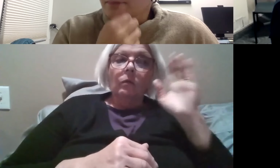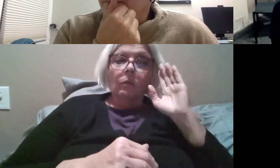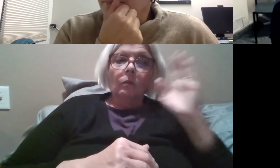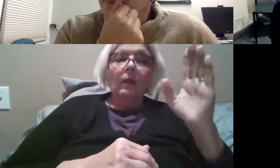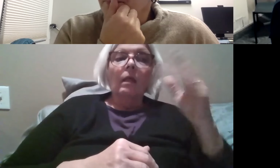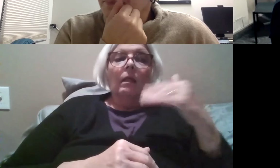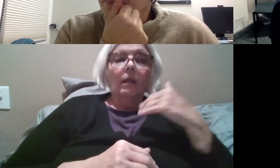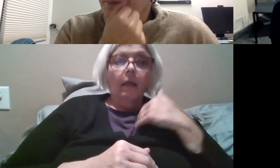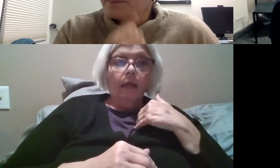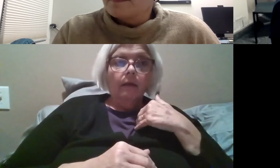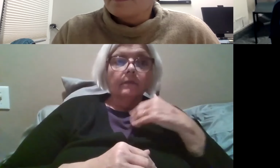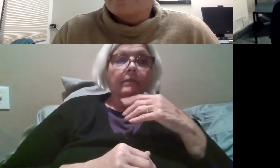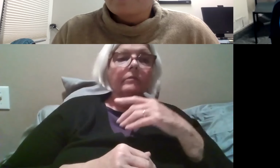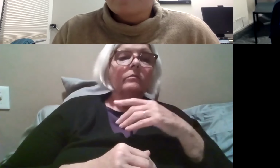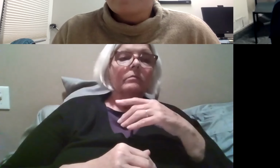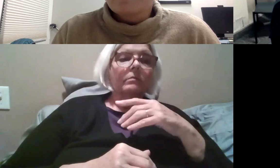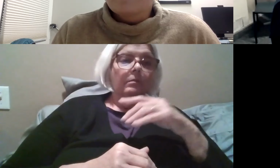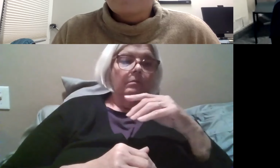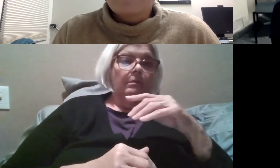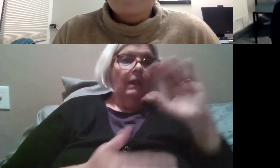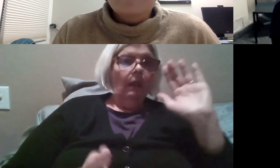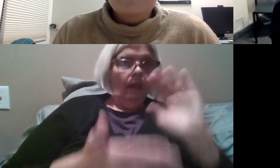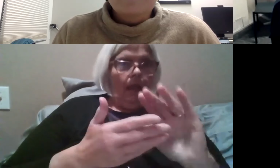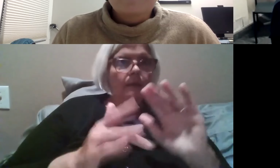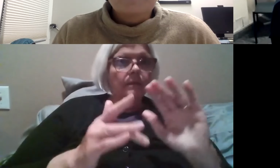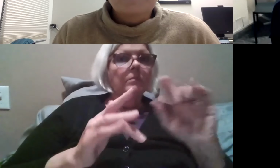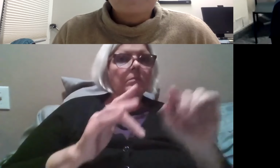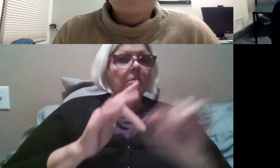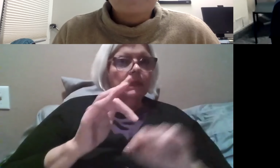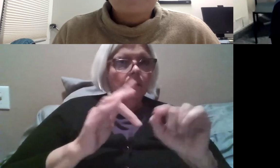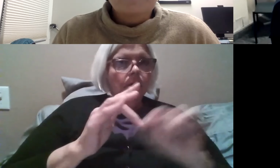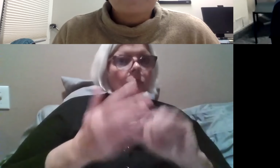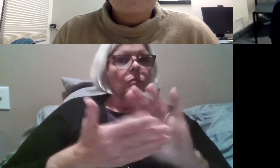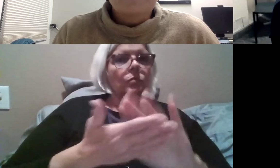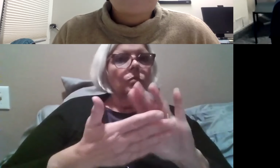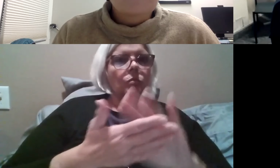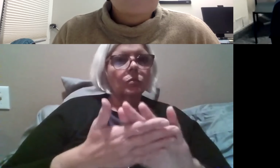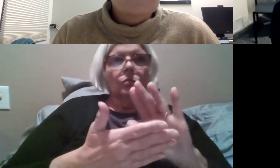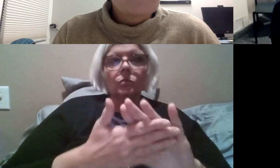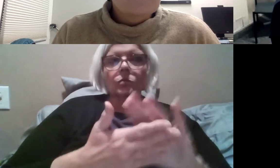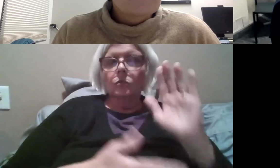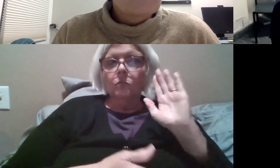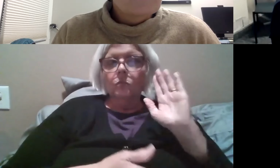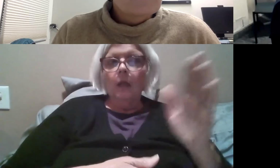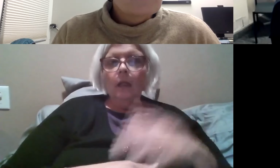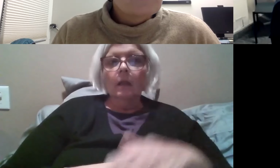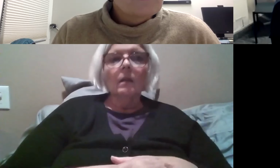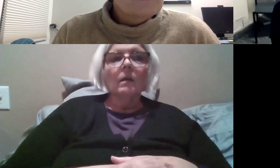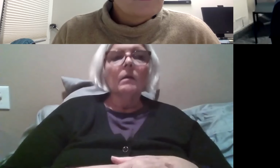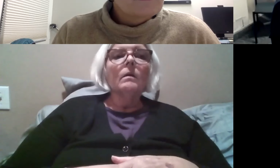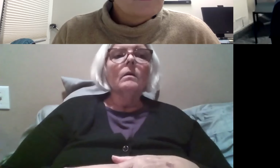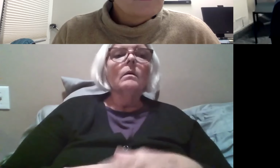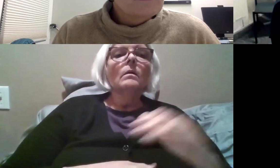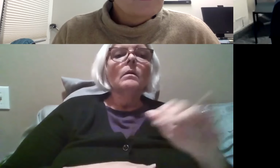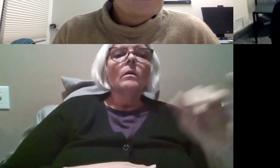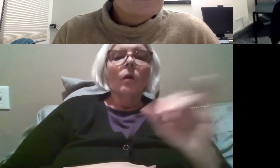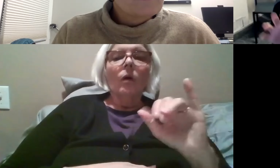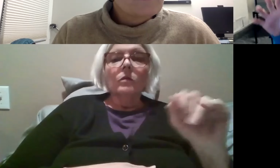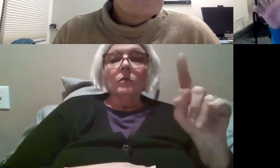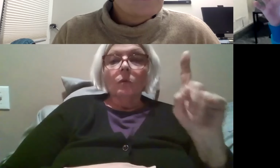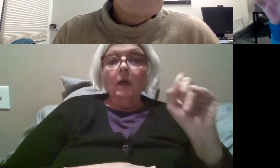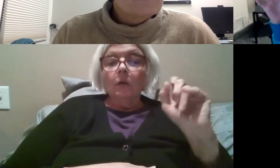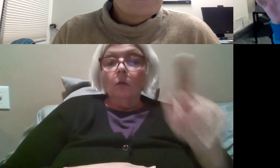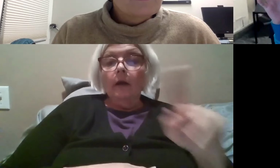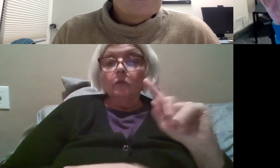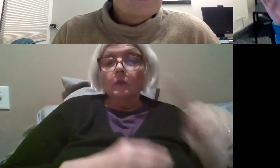mild. There was a question in here about transmission. So we had mentioned in one of the